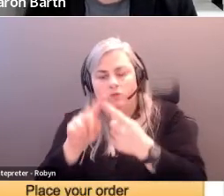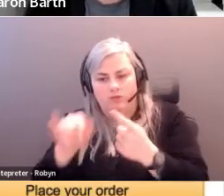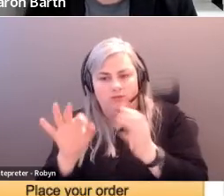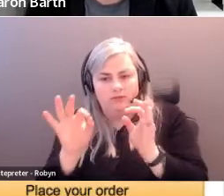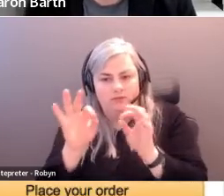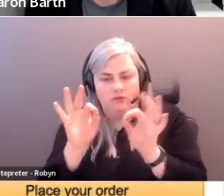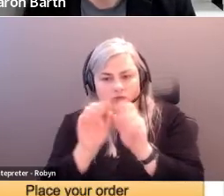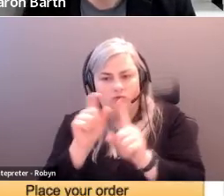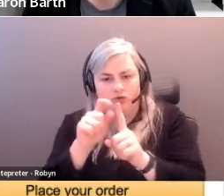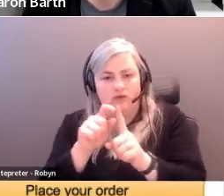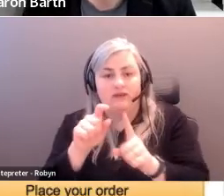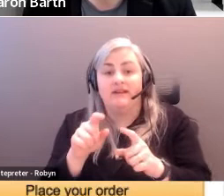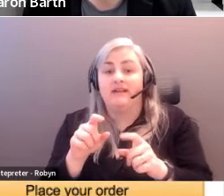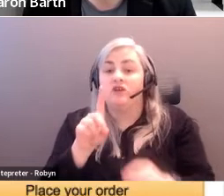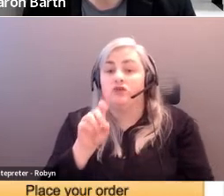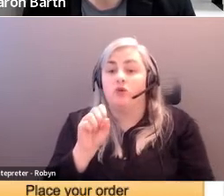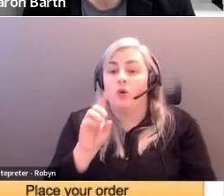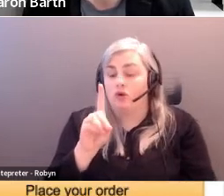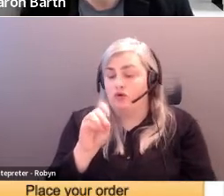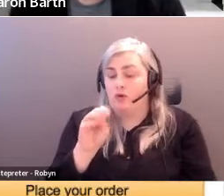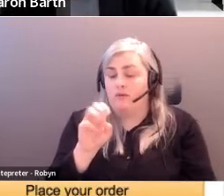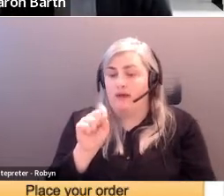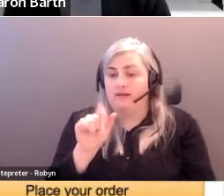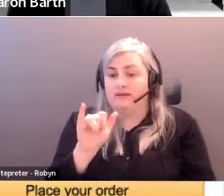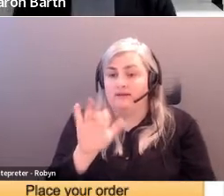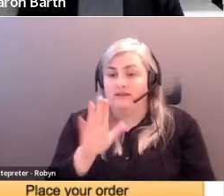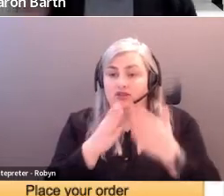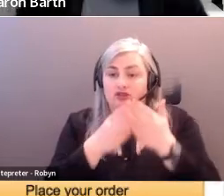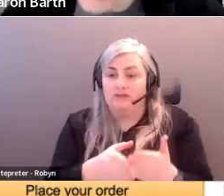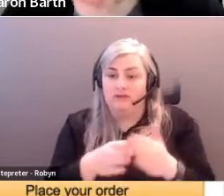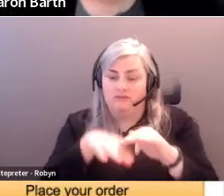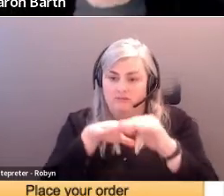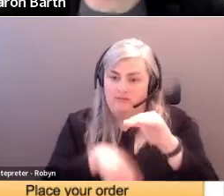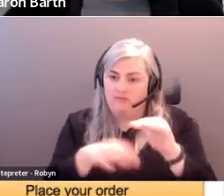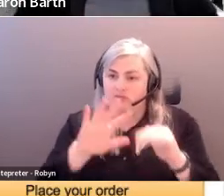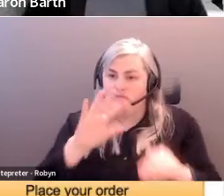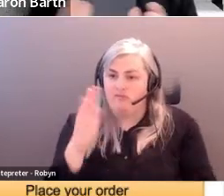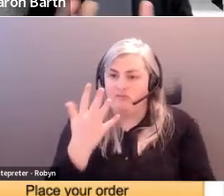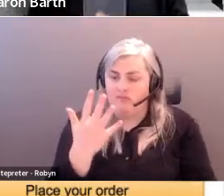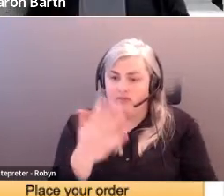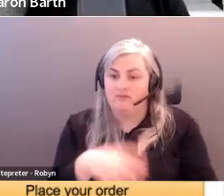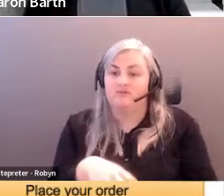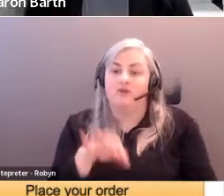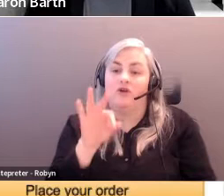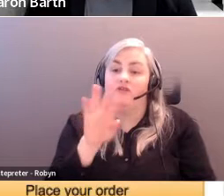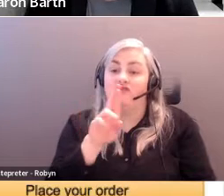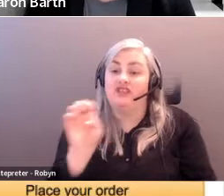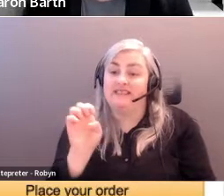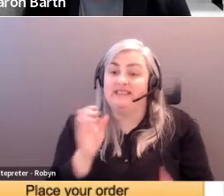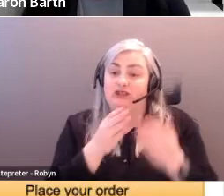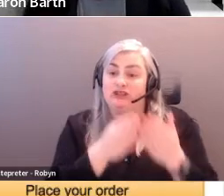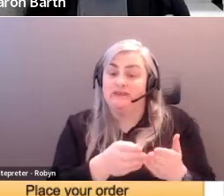shipping is under $5, right? So This free shipping gambit is